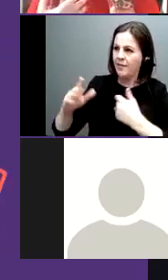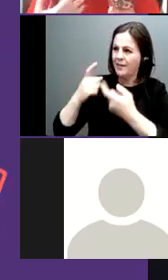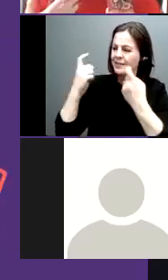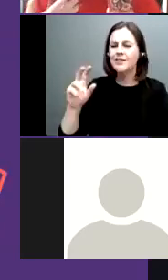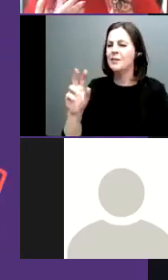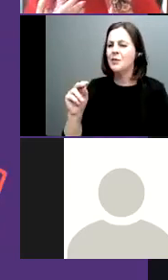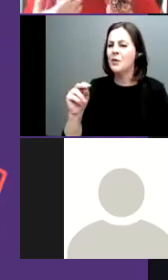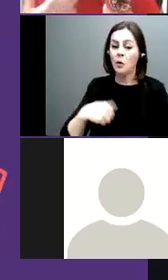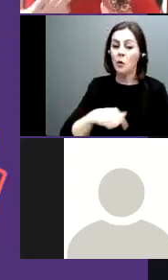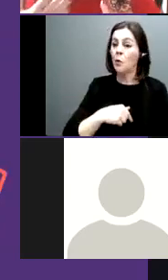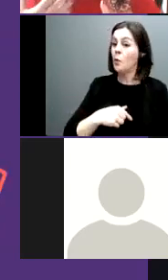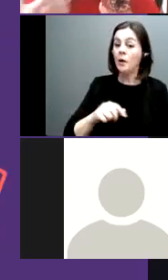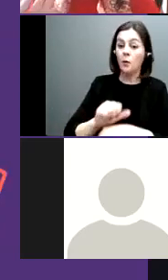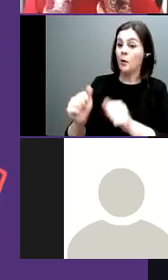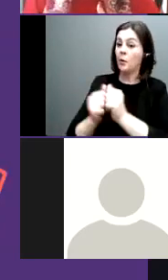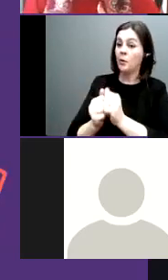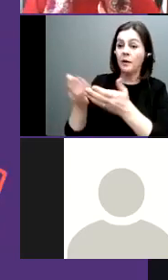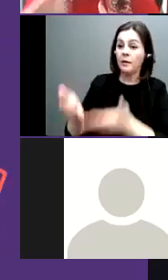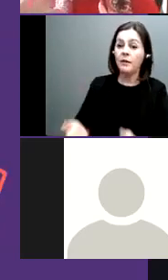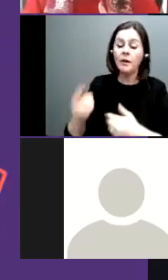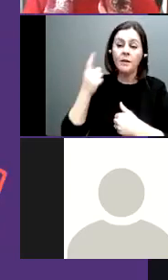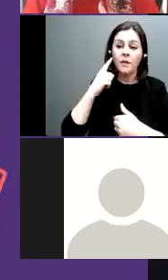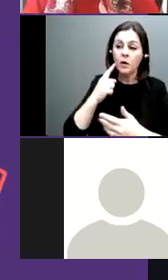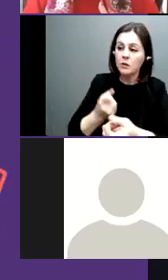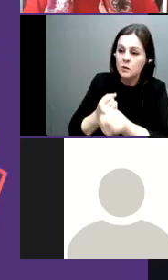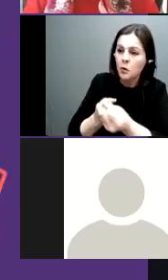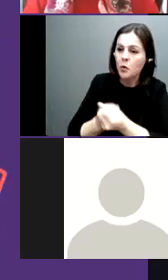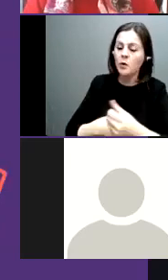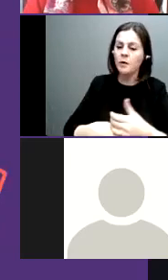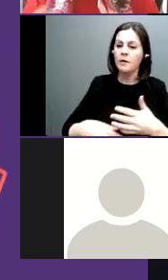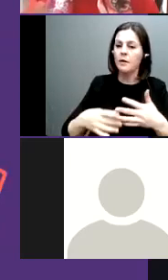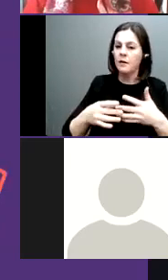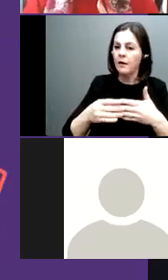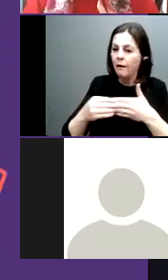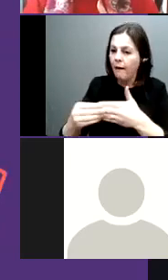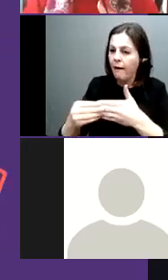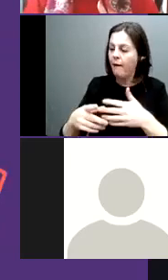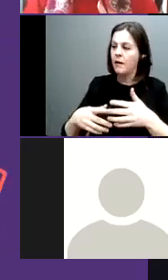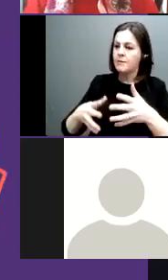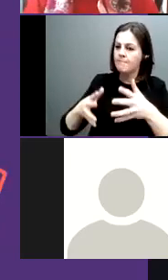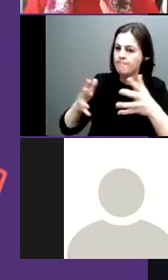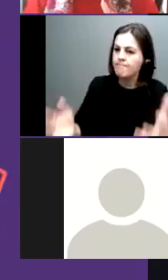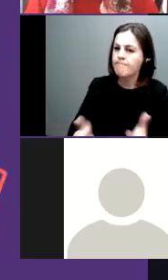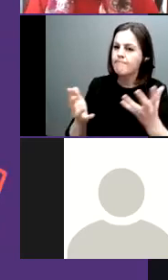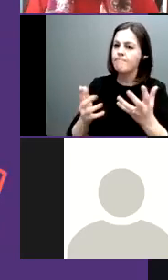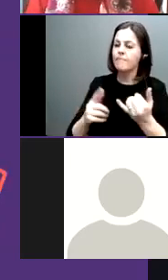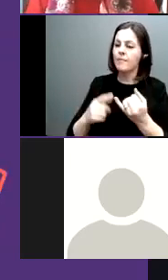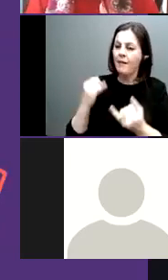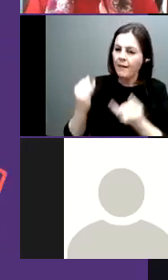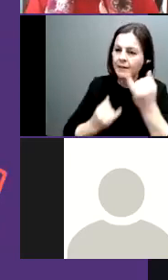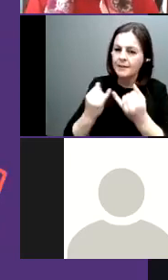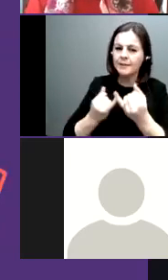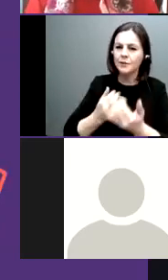guide, and we're there to offer information, resources, suggestions,